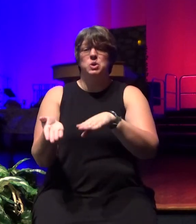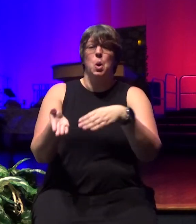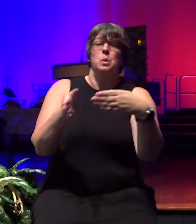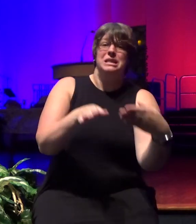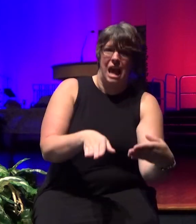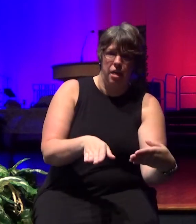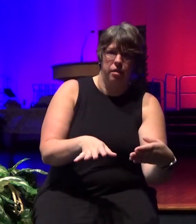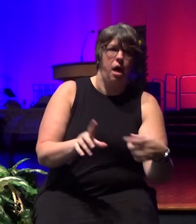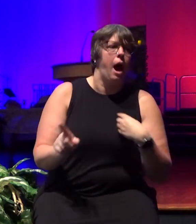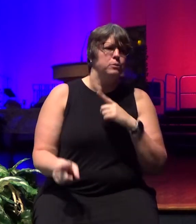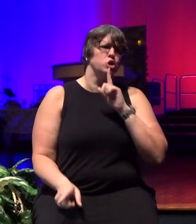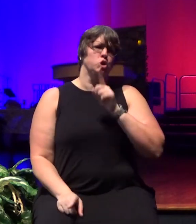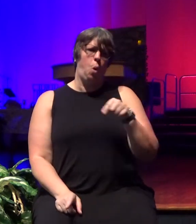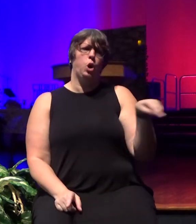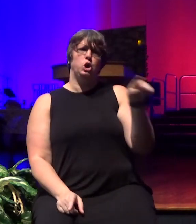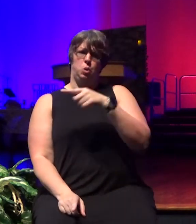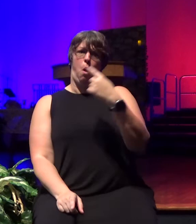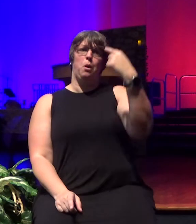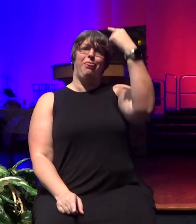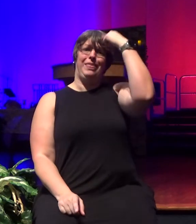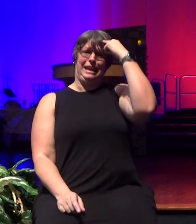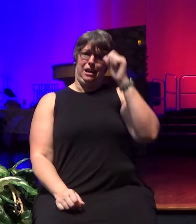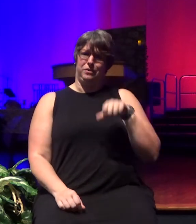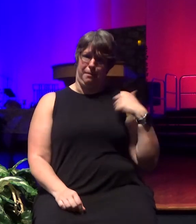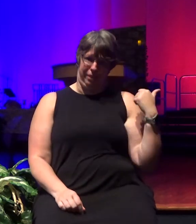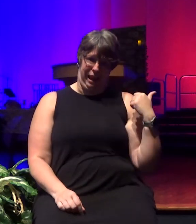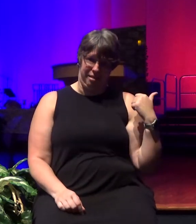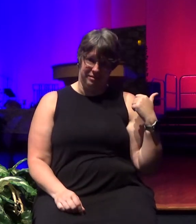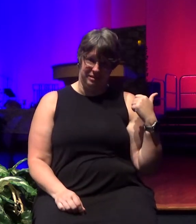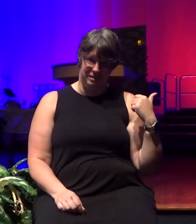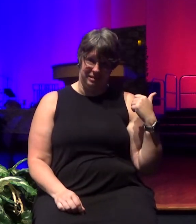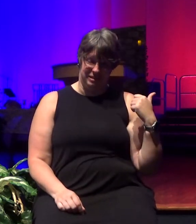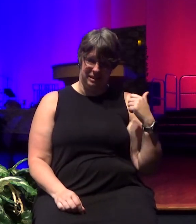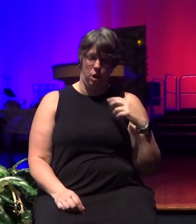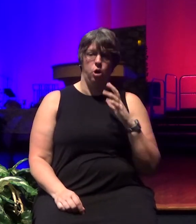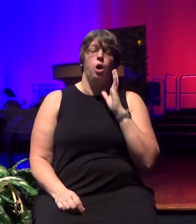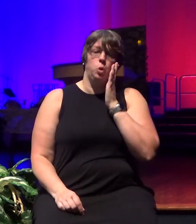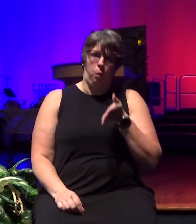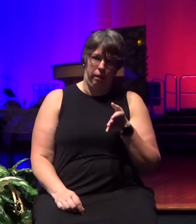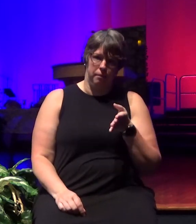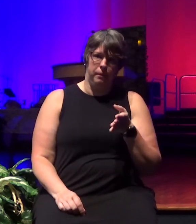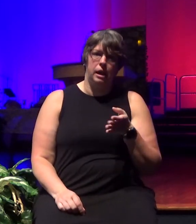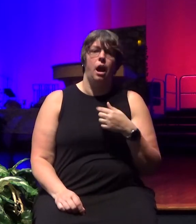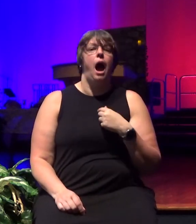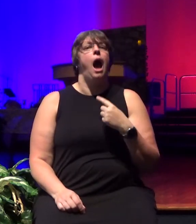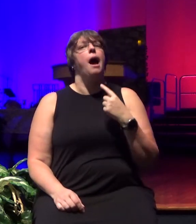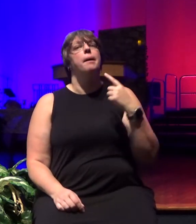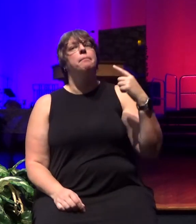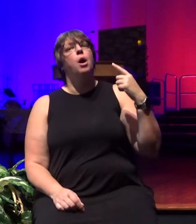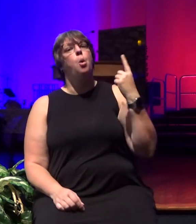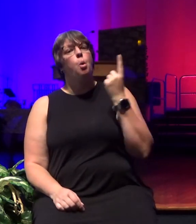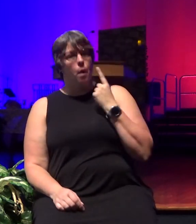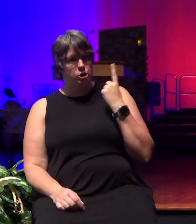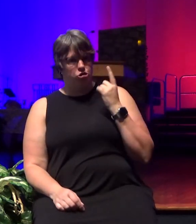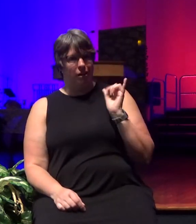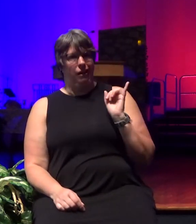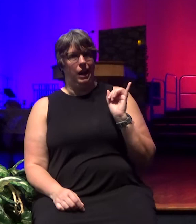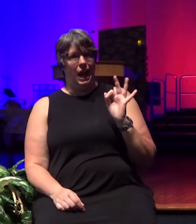for this life. How about pulling that release lever and spreading your wings a little